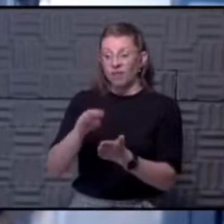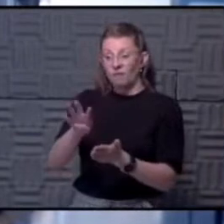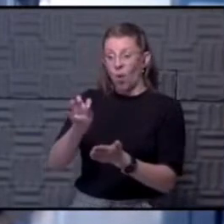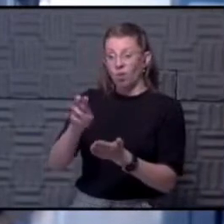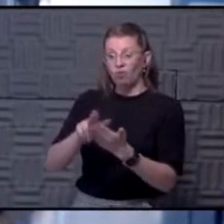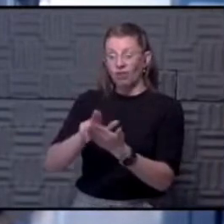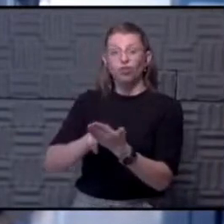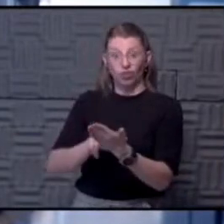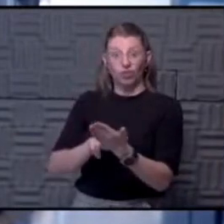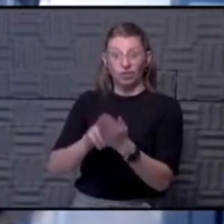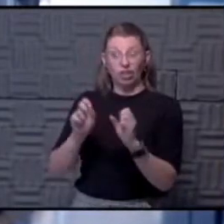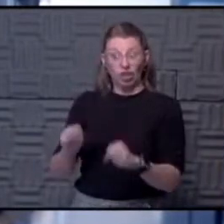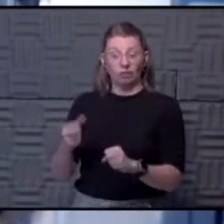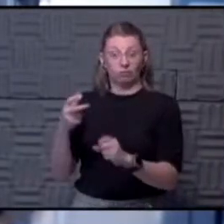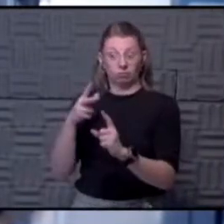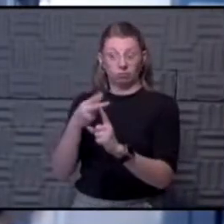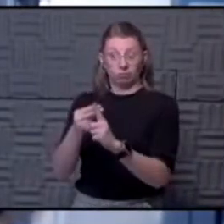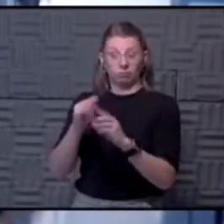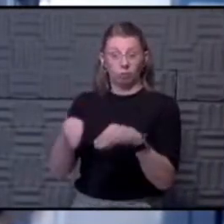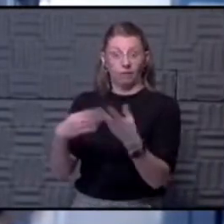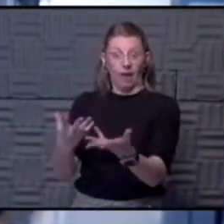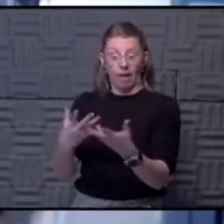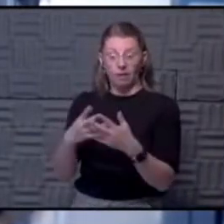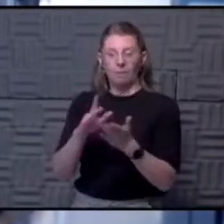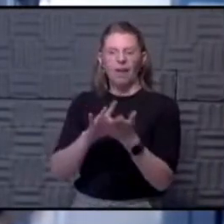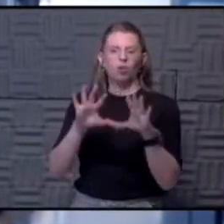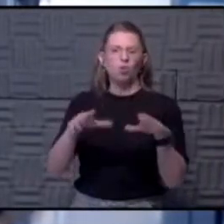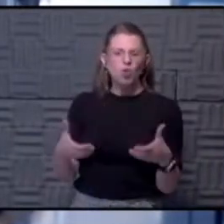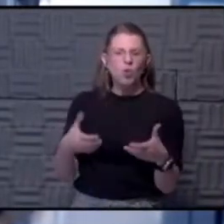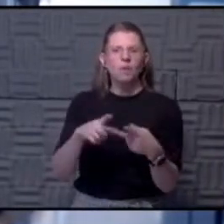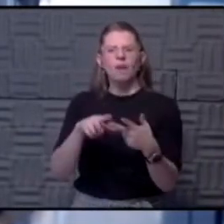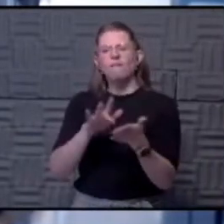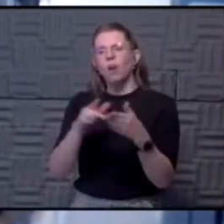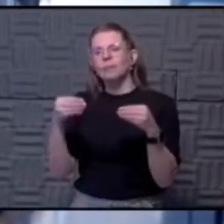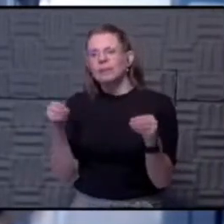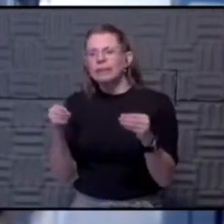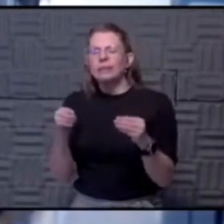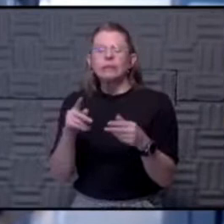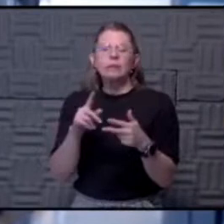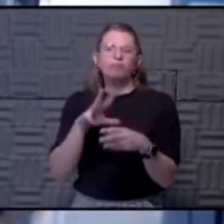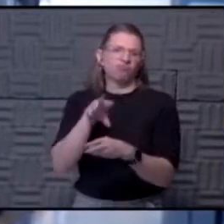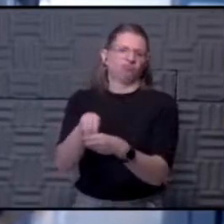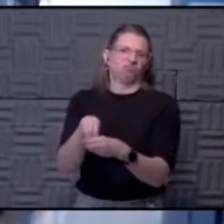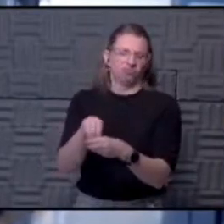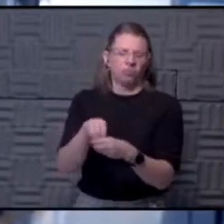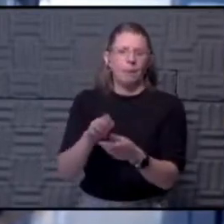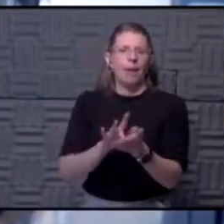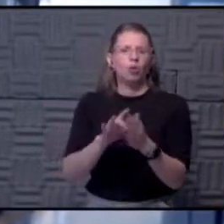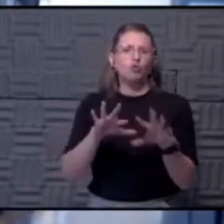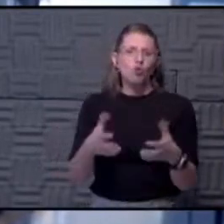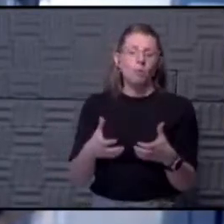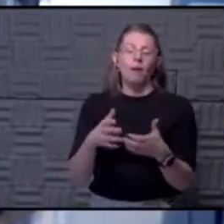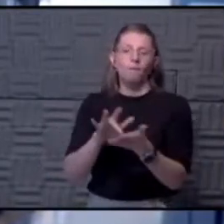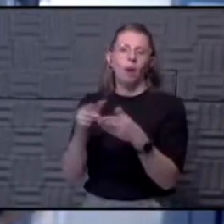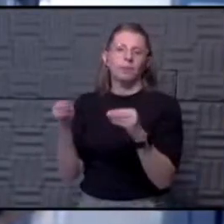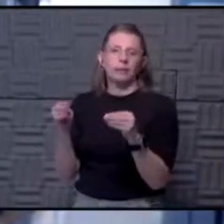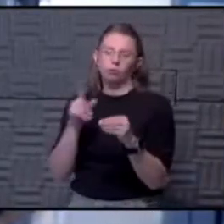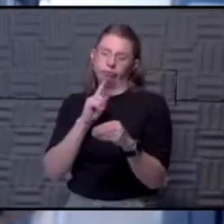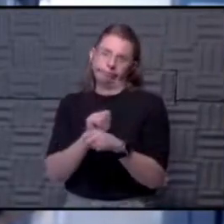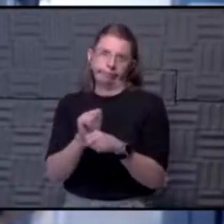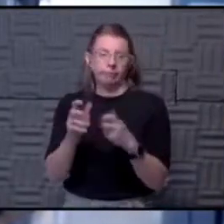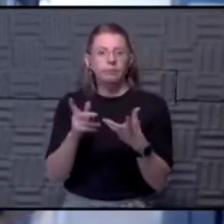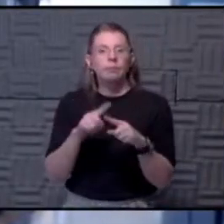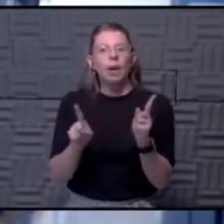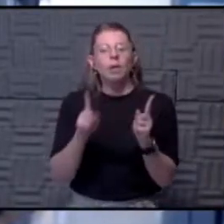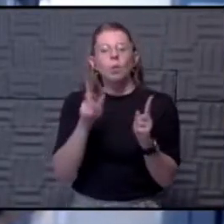and a lot of those are medical groups, pharmacies, especially medical groups and pharmacies, really. So we'll just